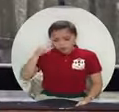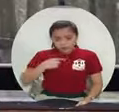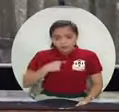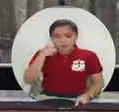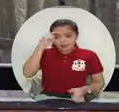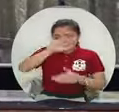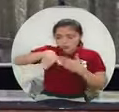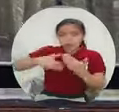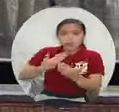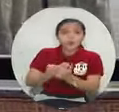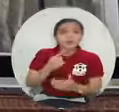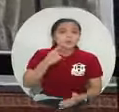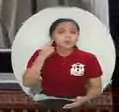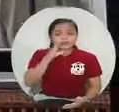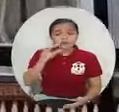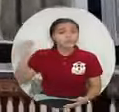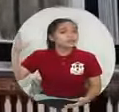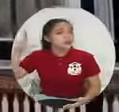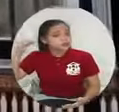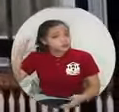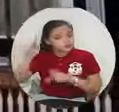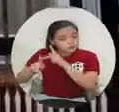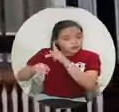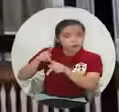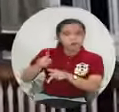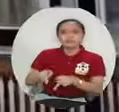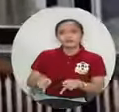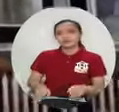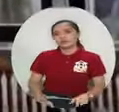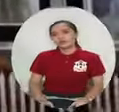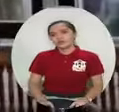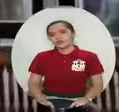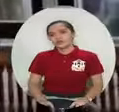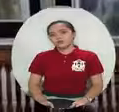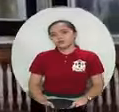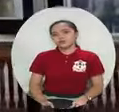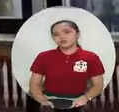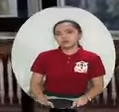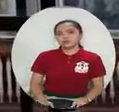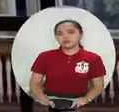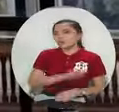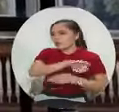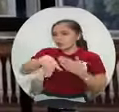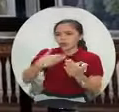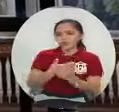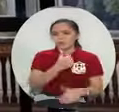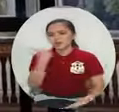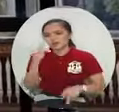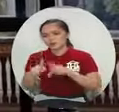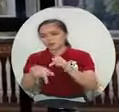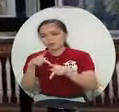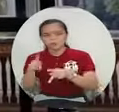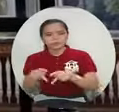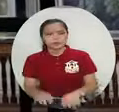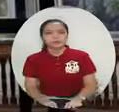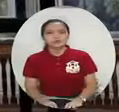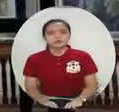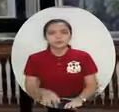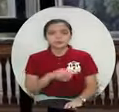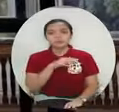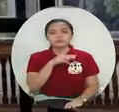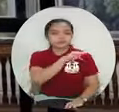committed. The missionaries, both in the past and present day, are giving their lives for the preaching of the